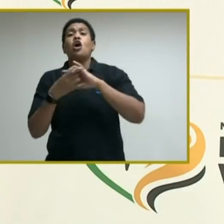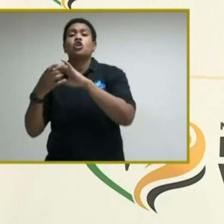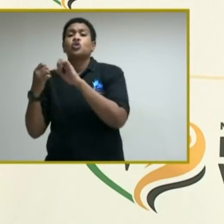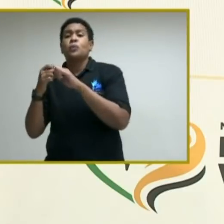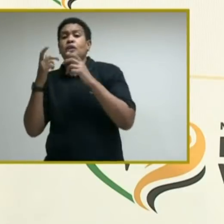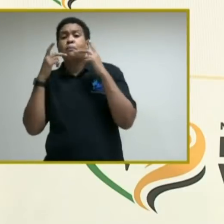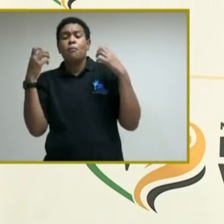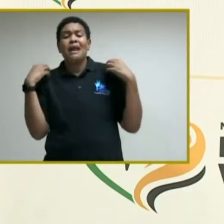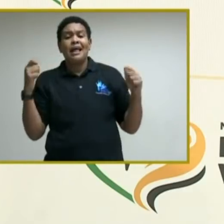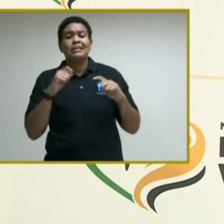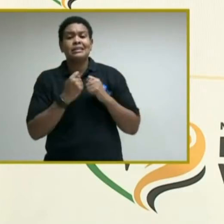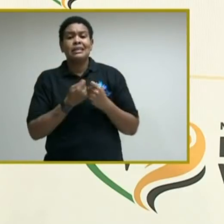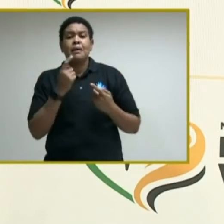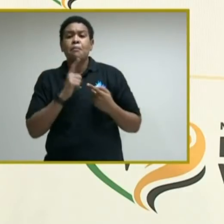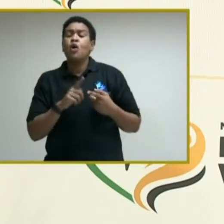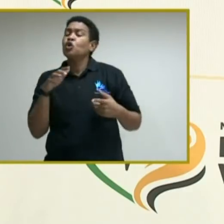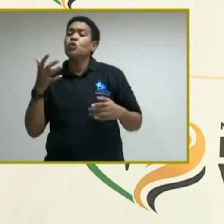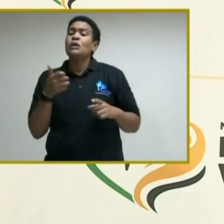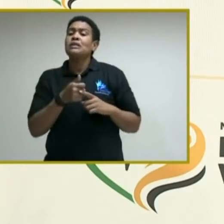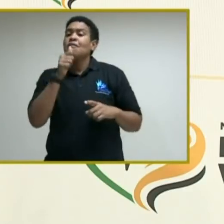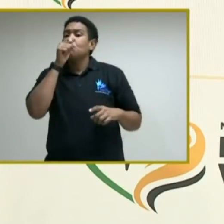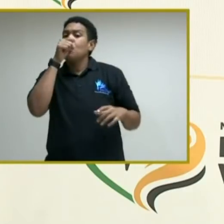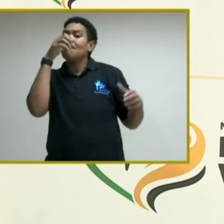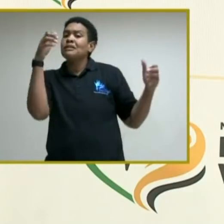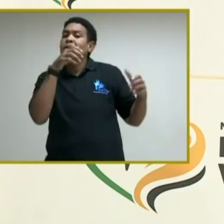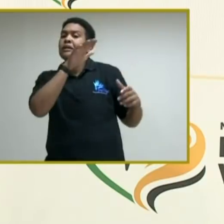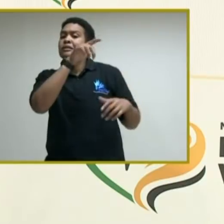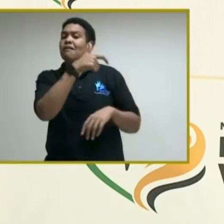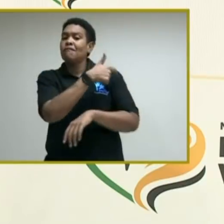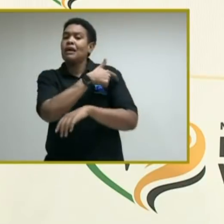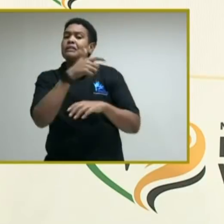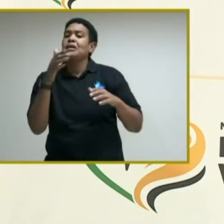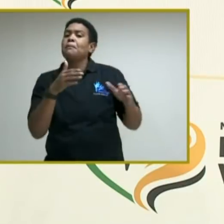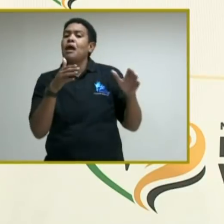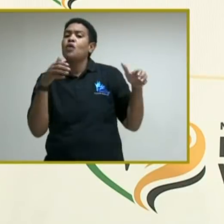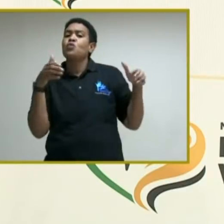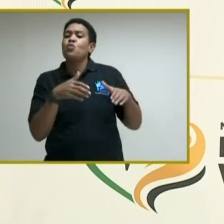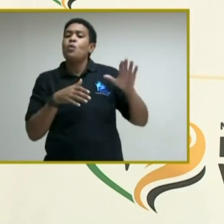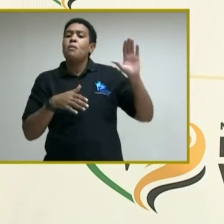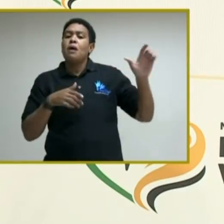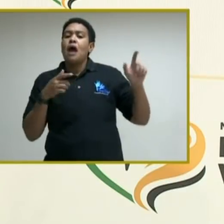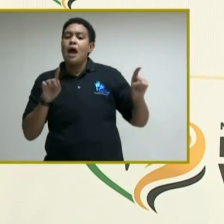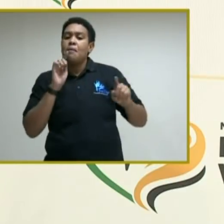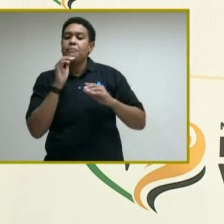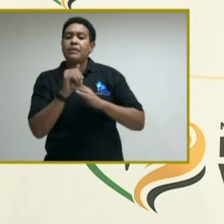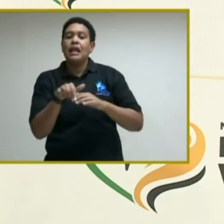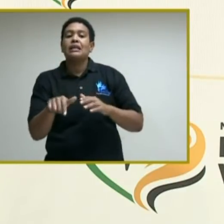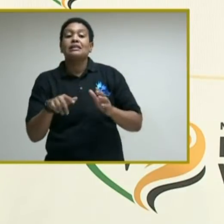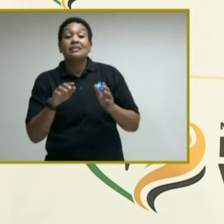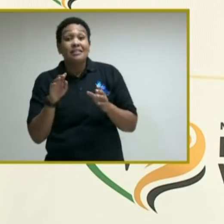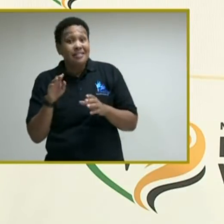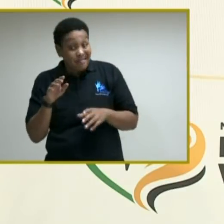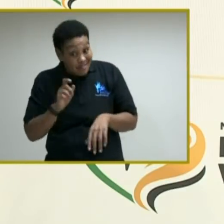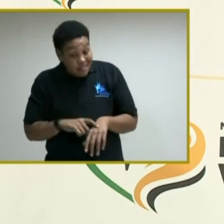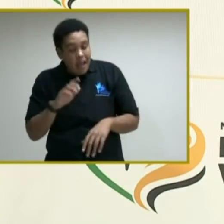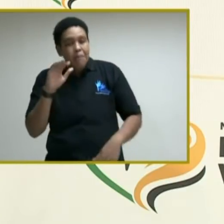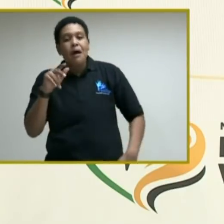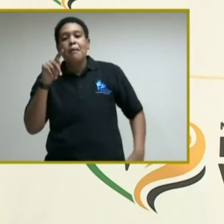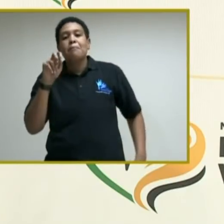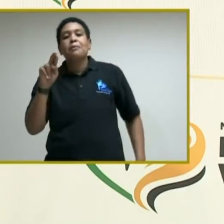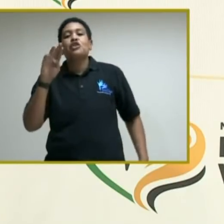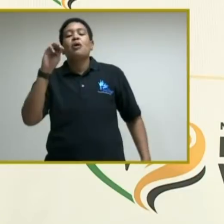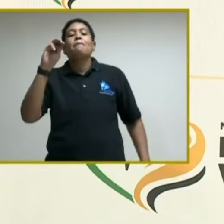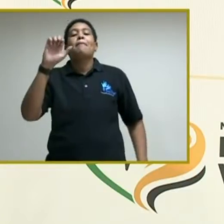public health team and the private sector vaccine initiative group, led in this instance by Mr. Peter